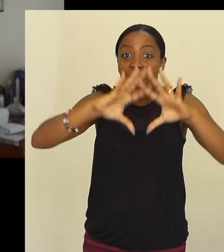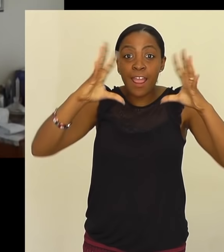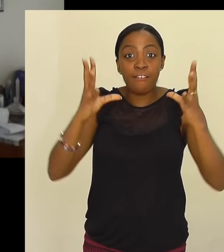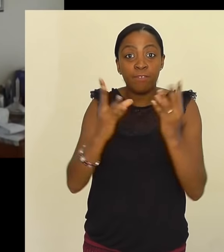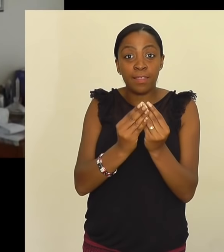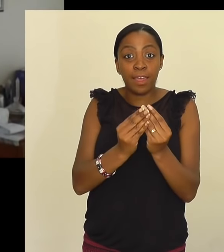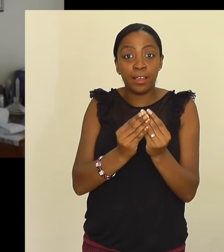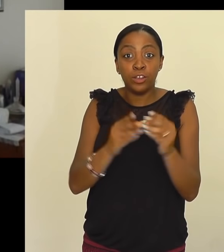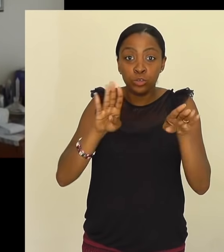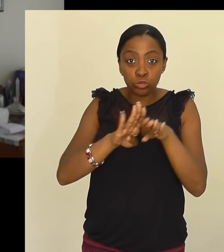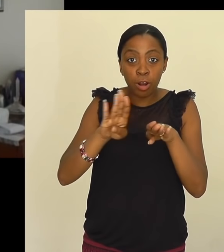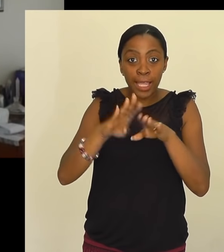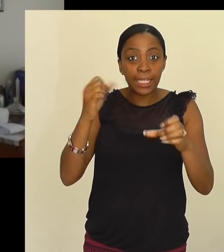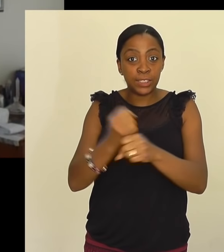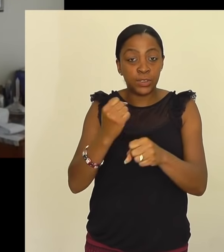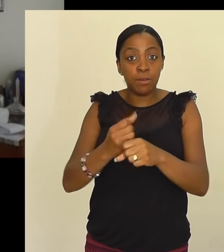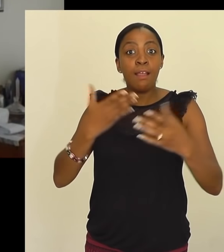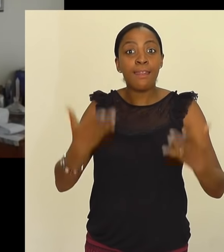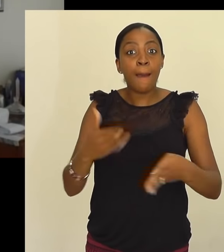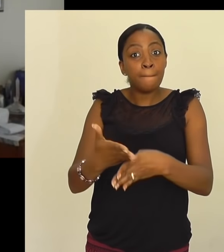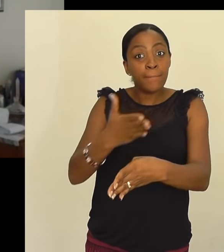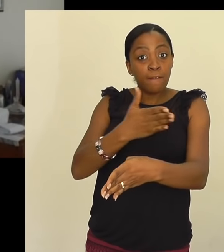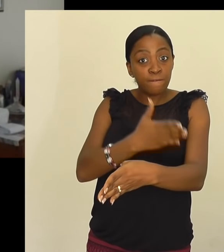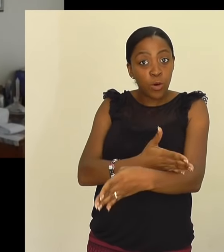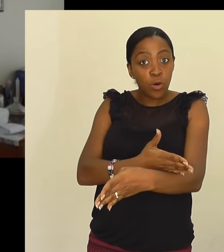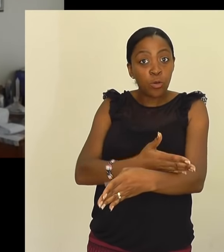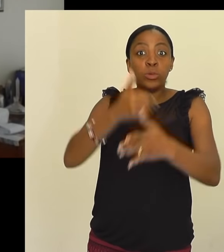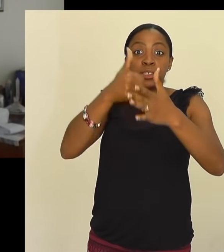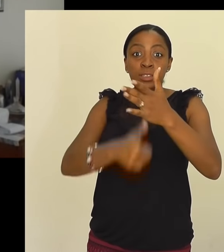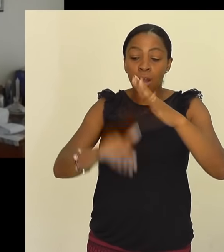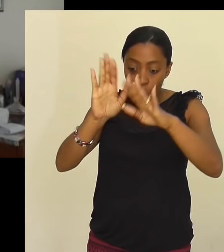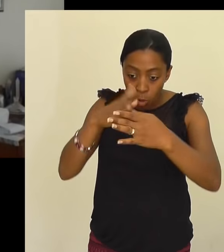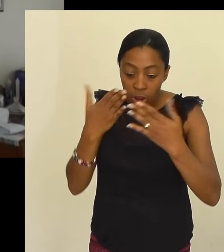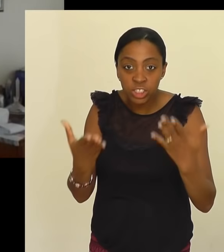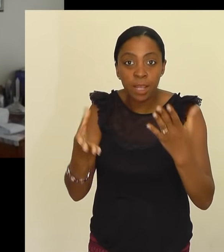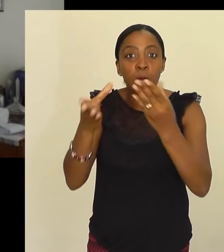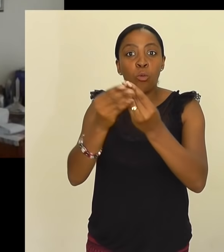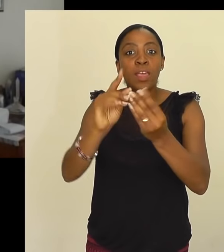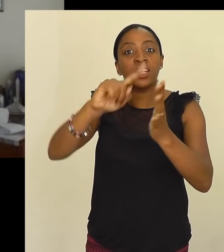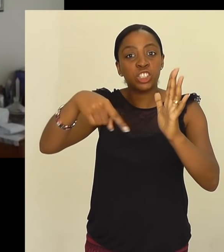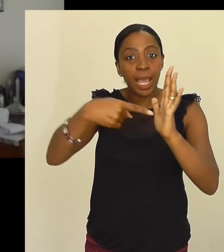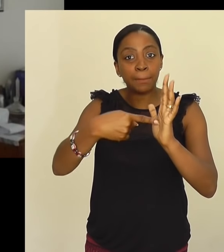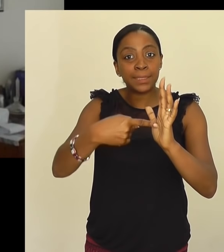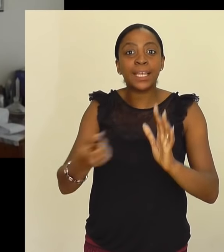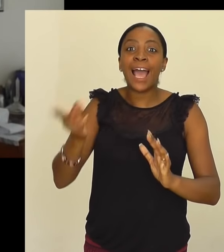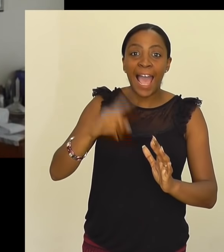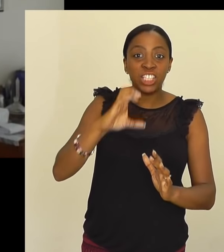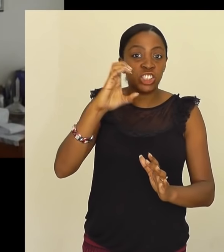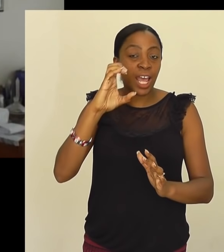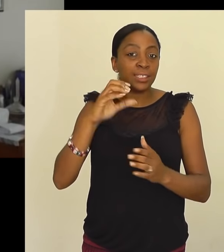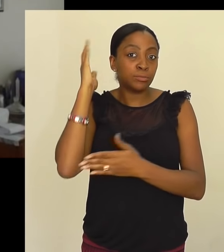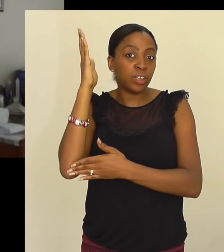do. Now, before I hand over to our worship team led by James and to Chaz, I just want